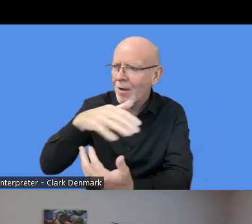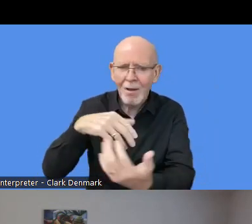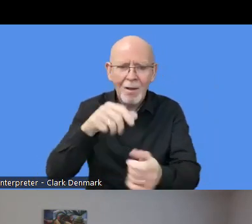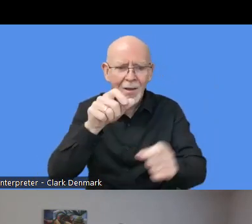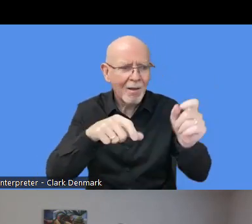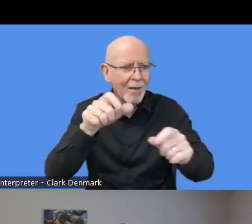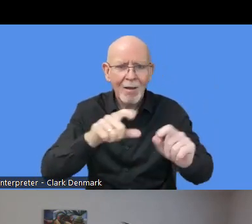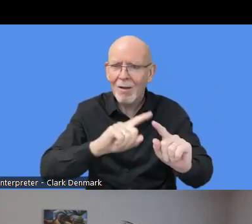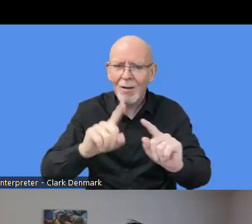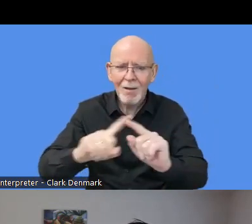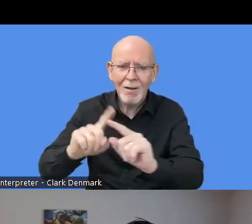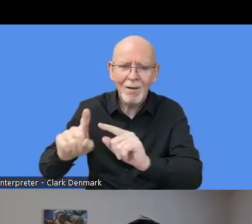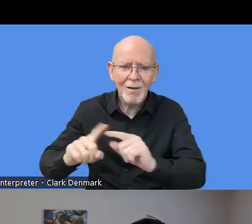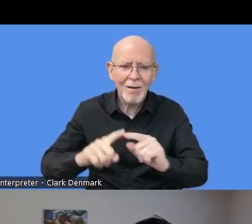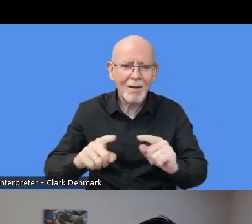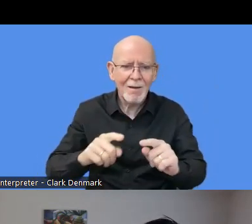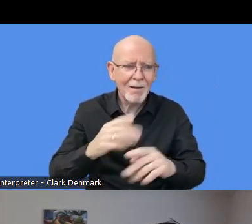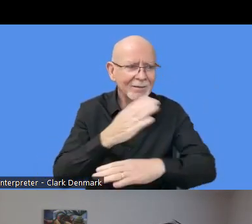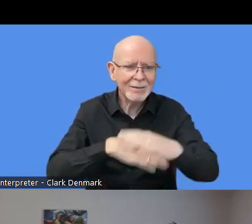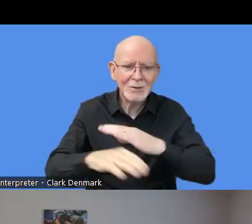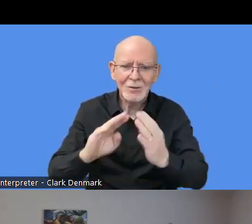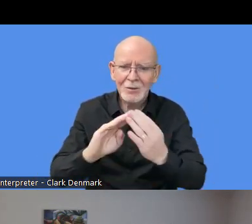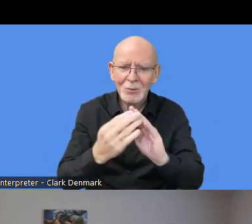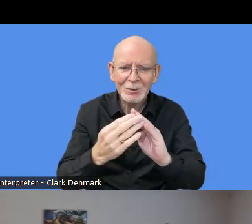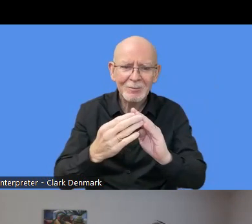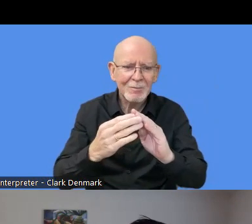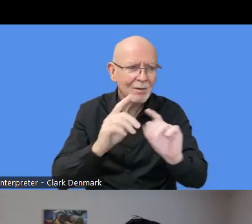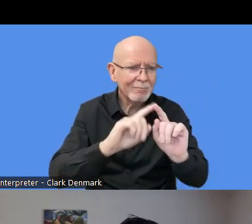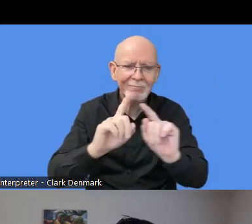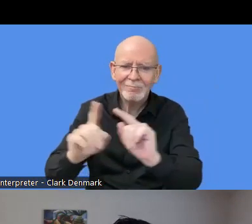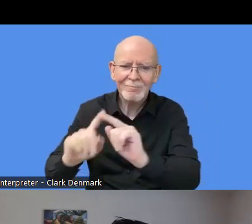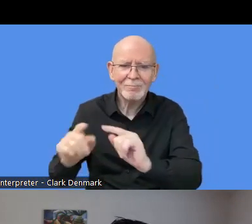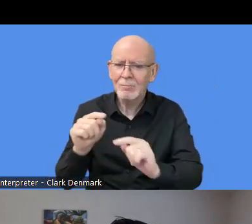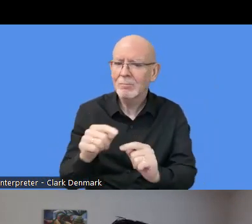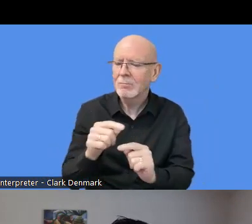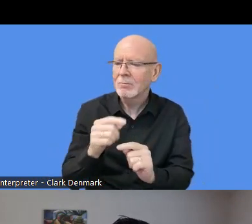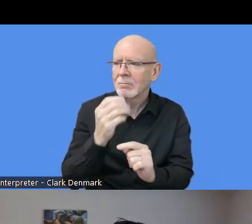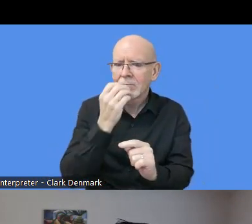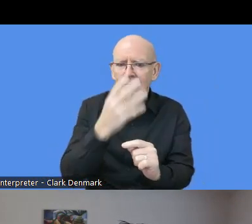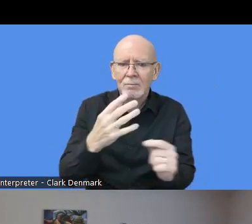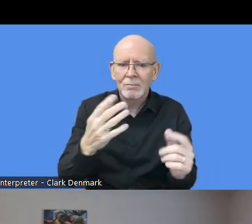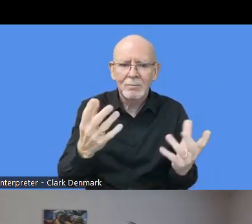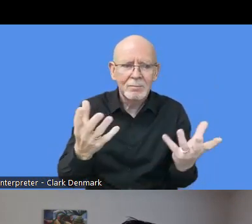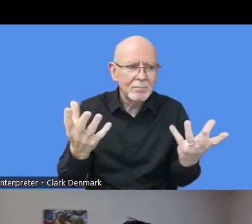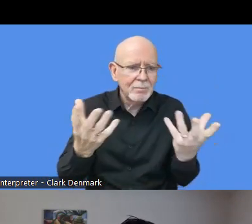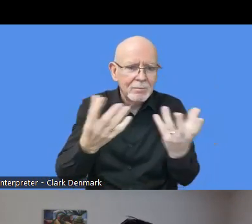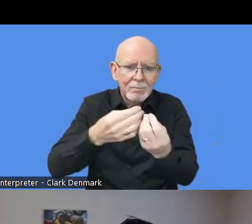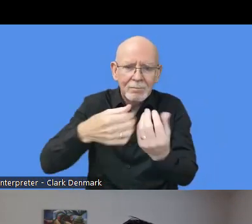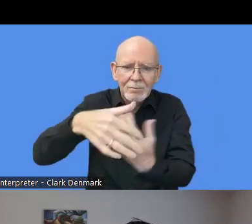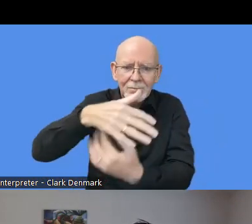ideas. I think having the work that we're doing recognized as a best